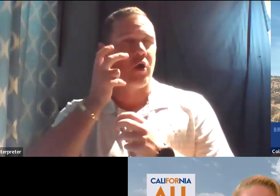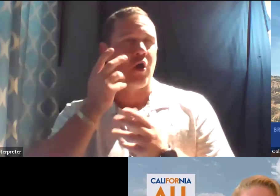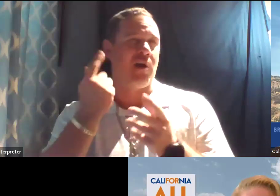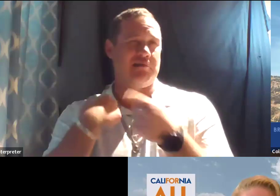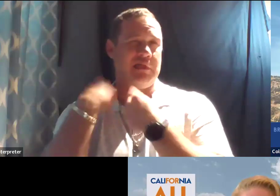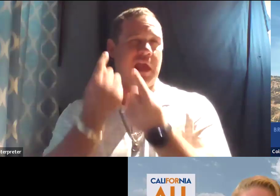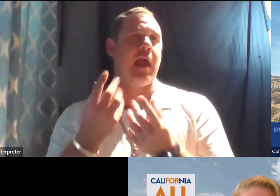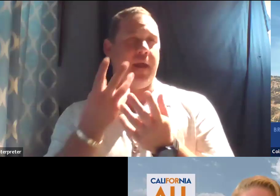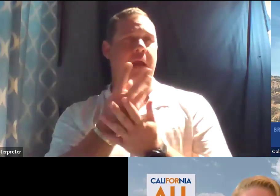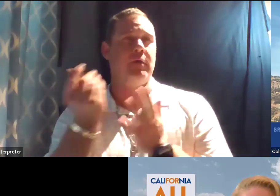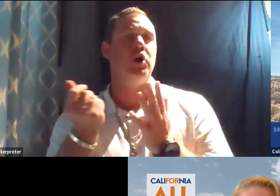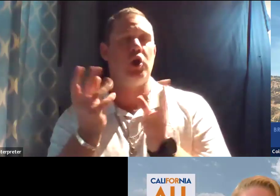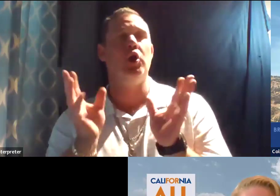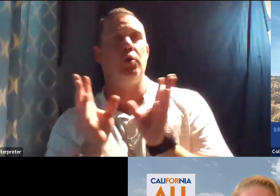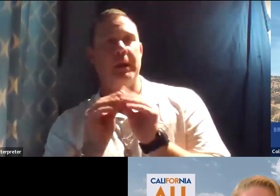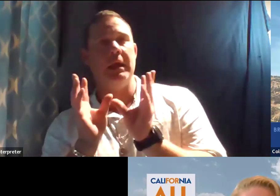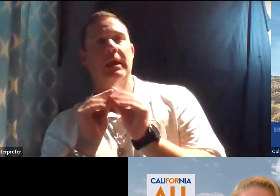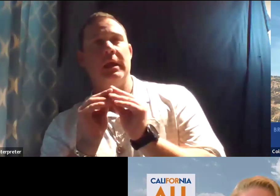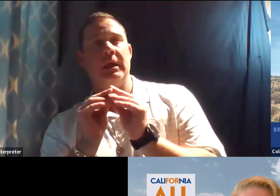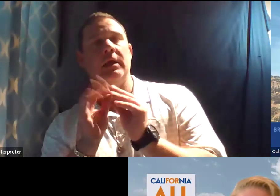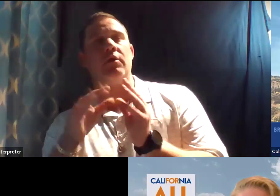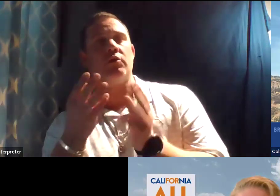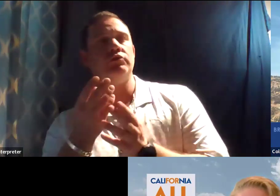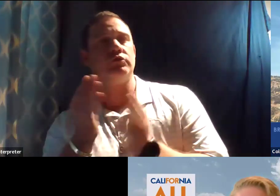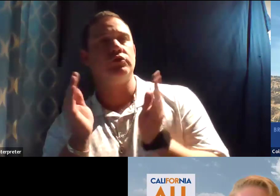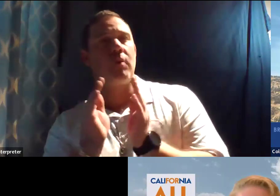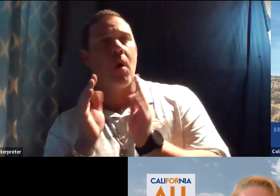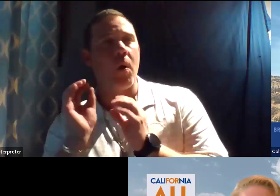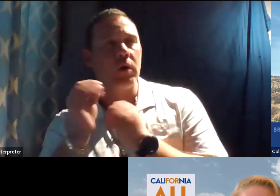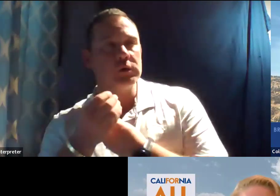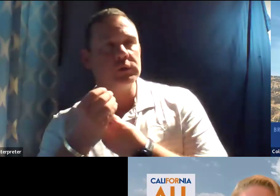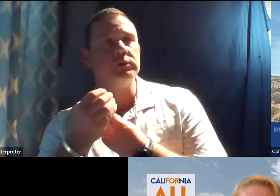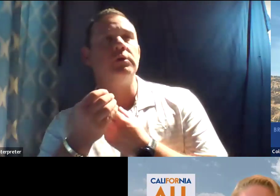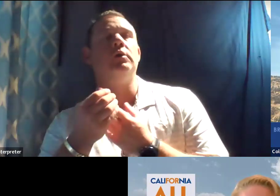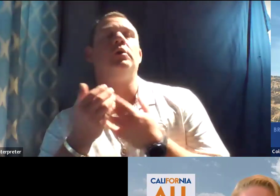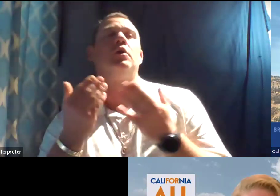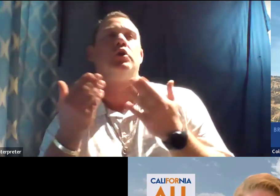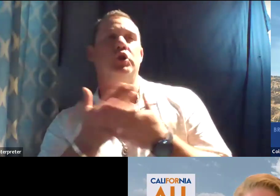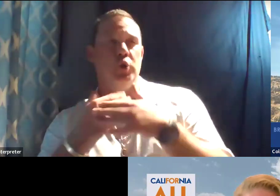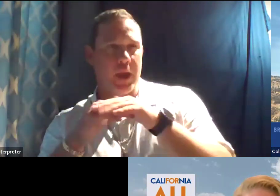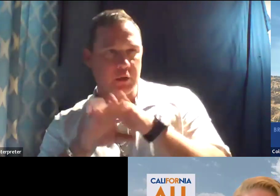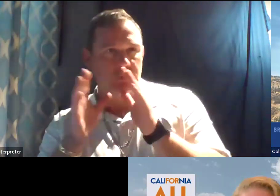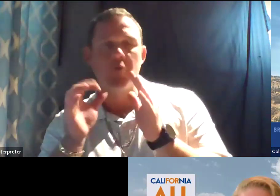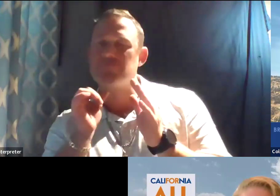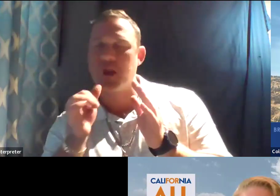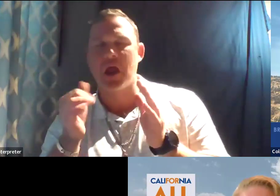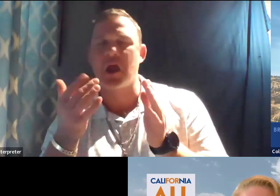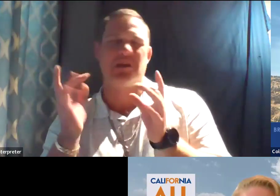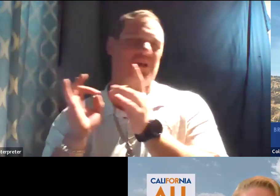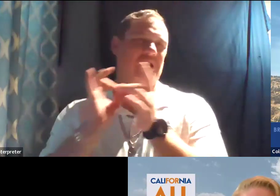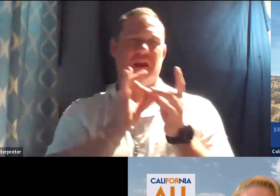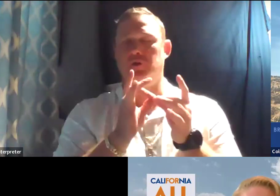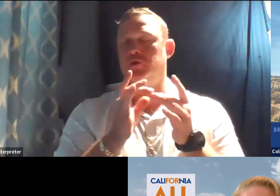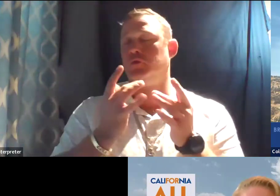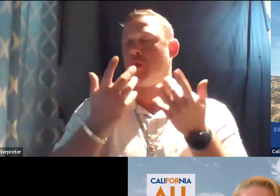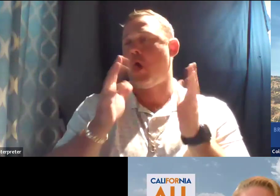for those, smaller organizations, maybe new entrants who aren't necessarily connected to existing